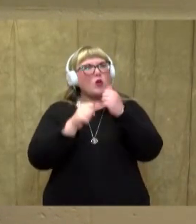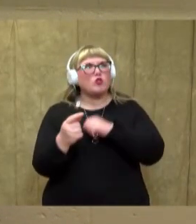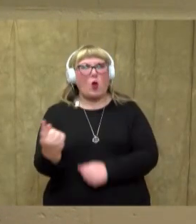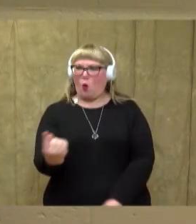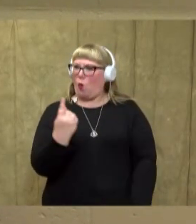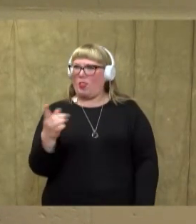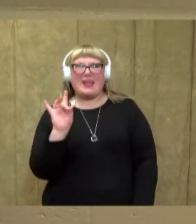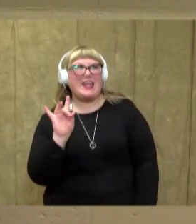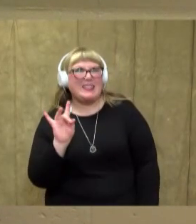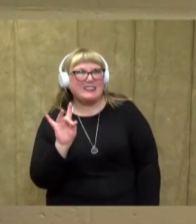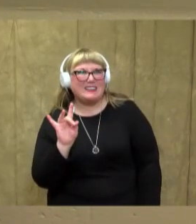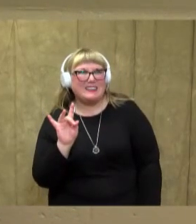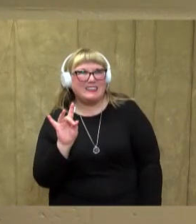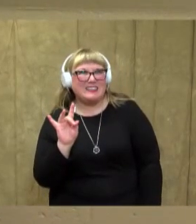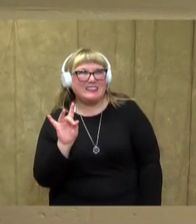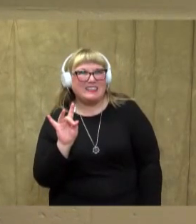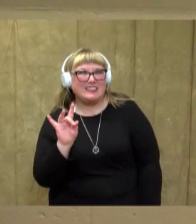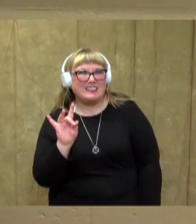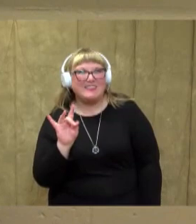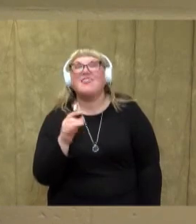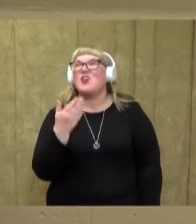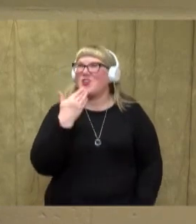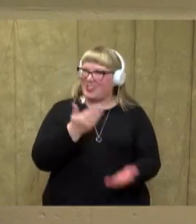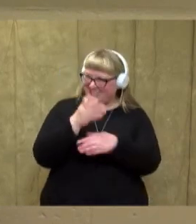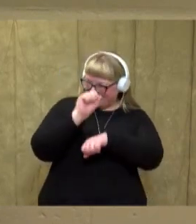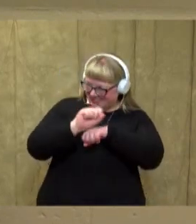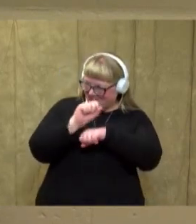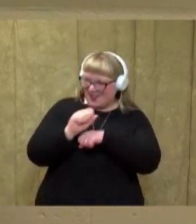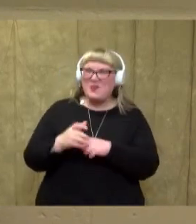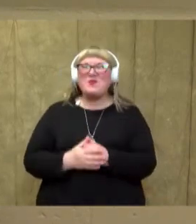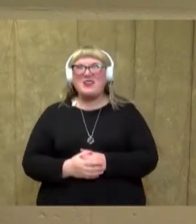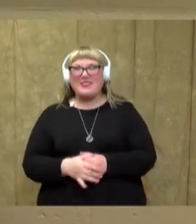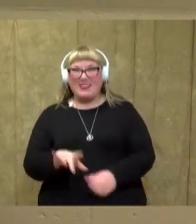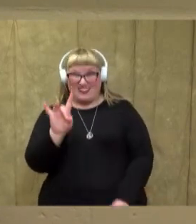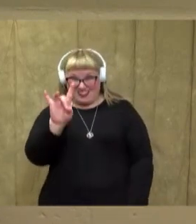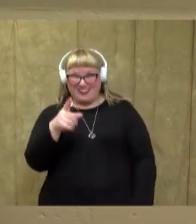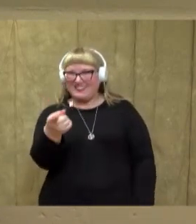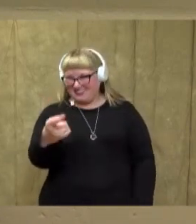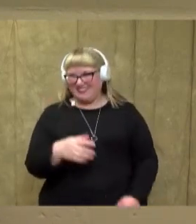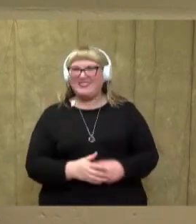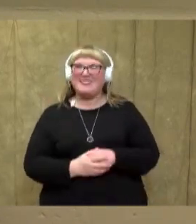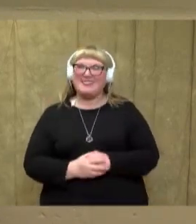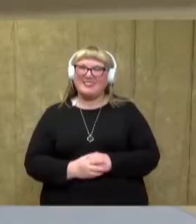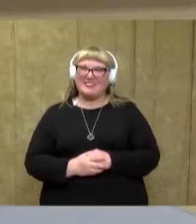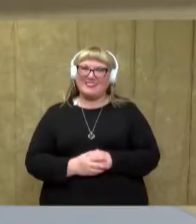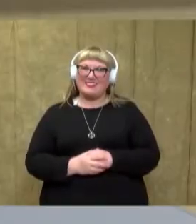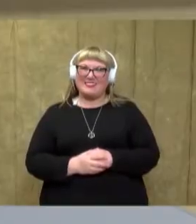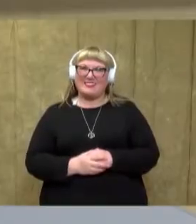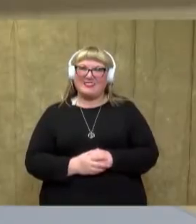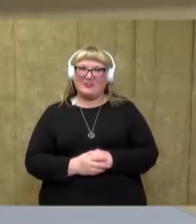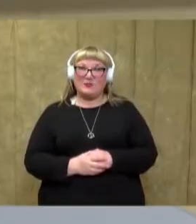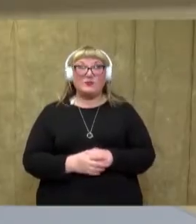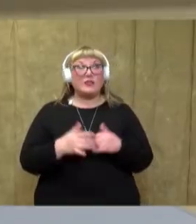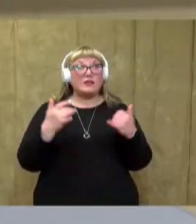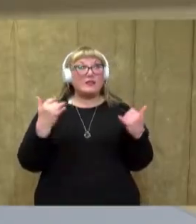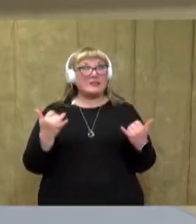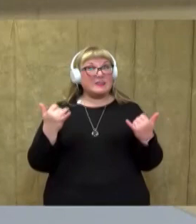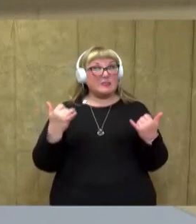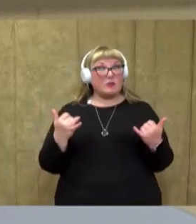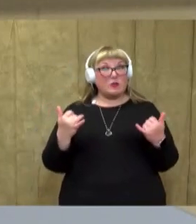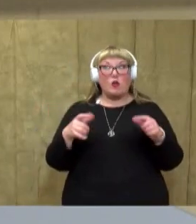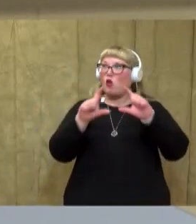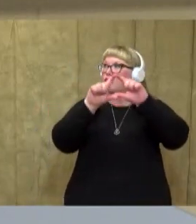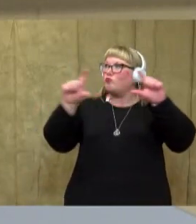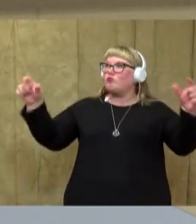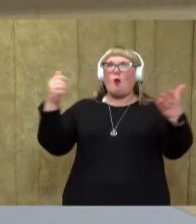digit by itself? Very good. It is this one. This is the number 8. So now we have this